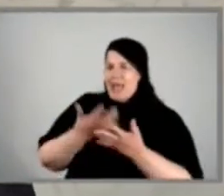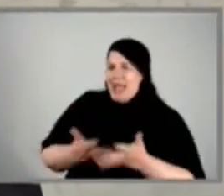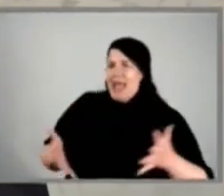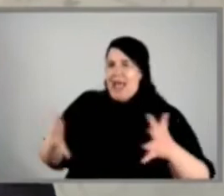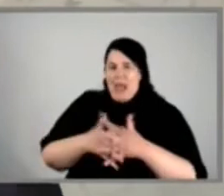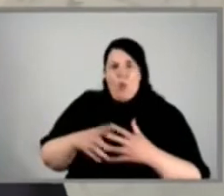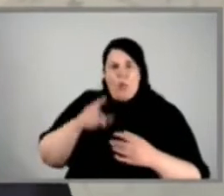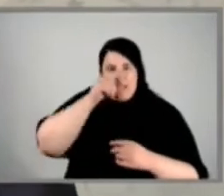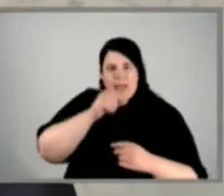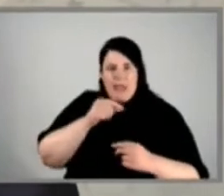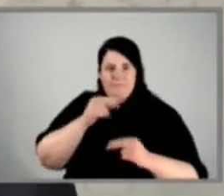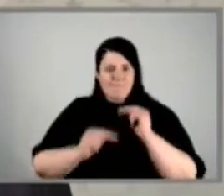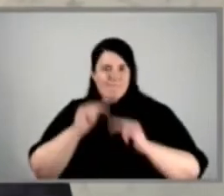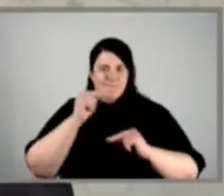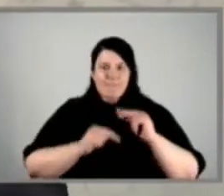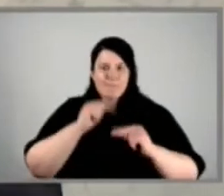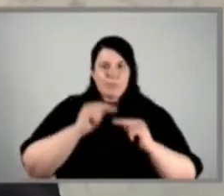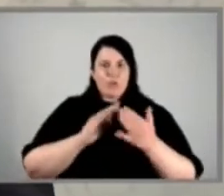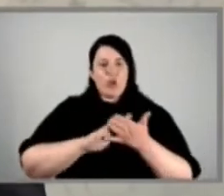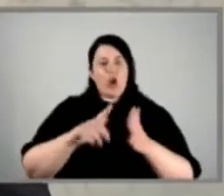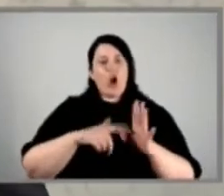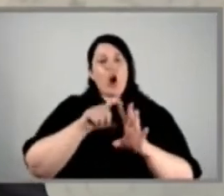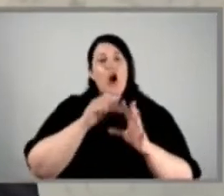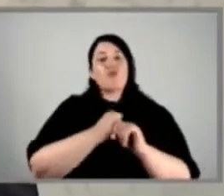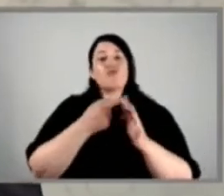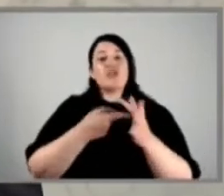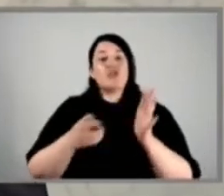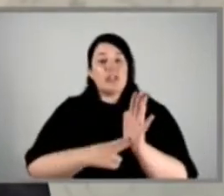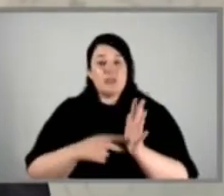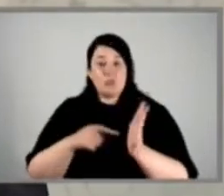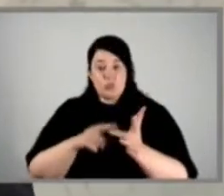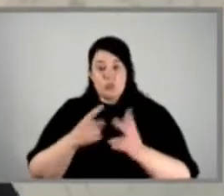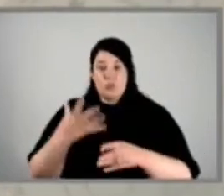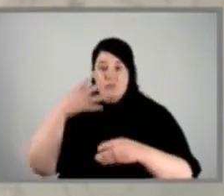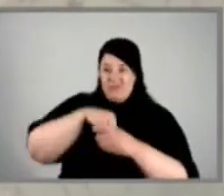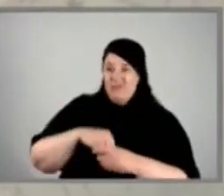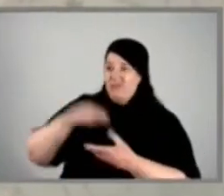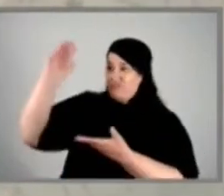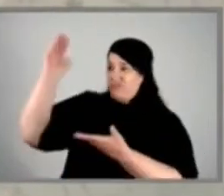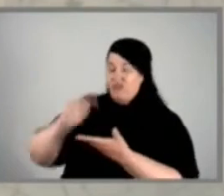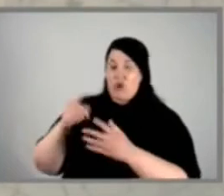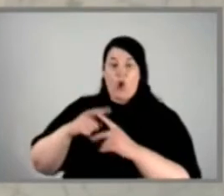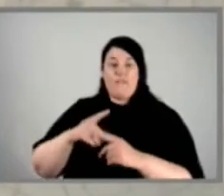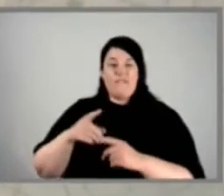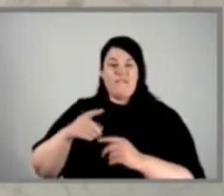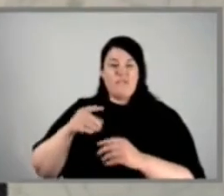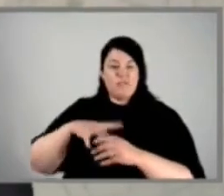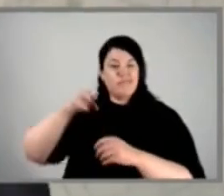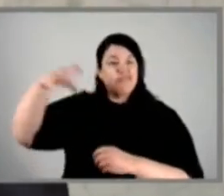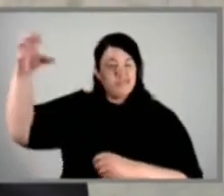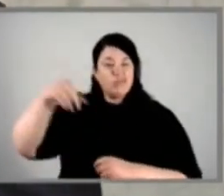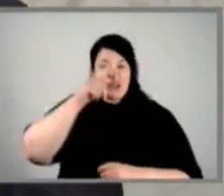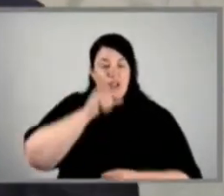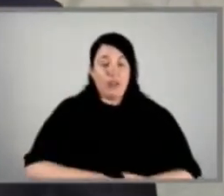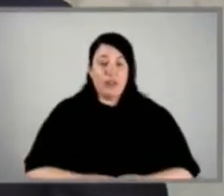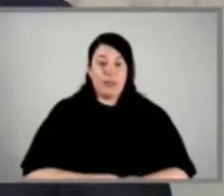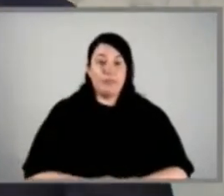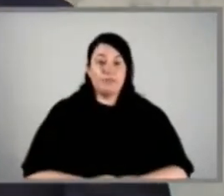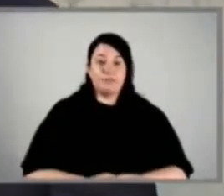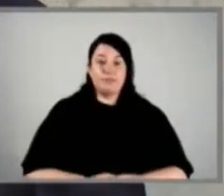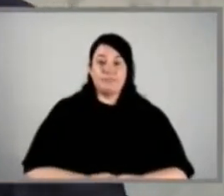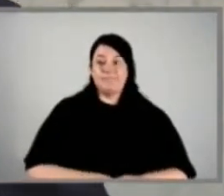the potential of hydrogen to contribute to emissions reduction. And the low emissions technology statement that the Prime Minister just mentioned,